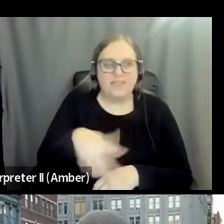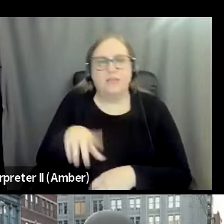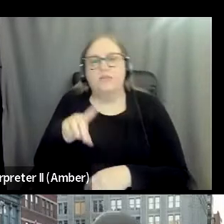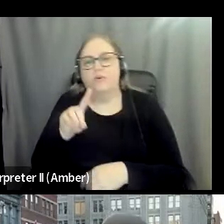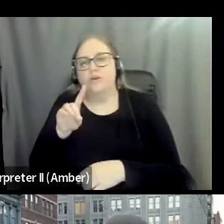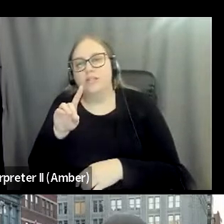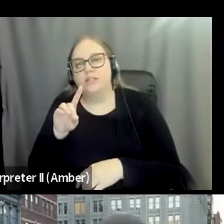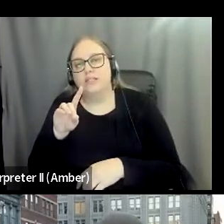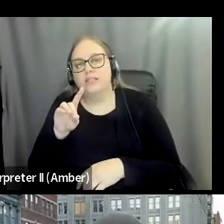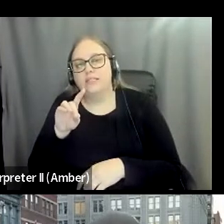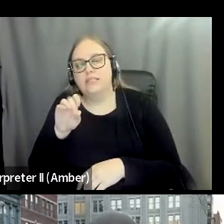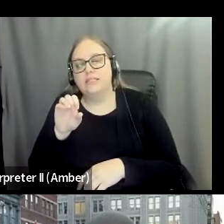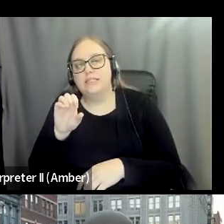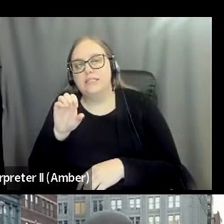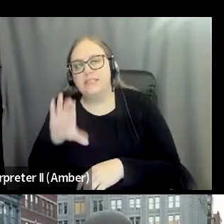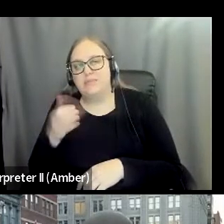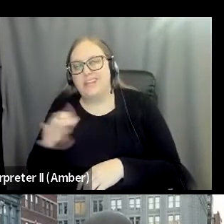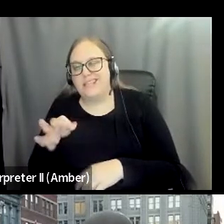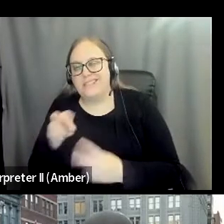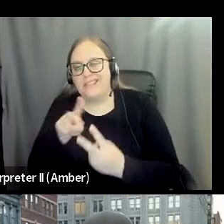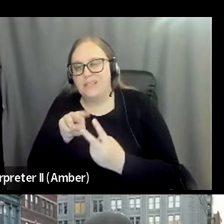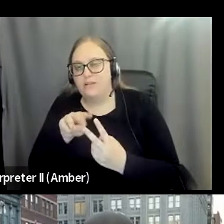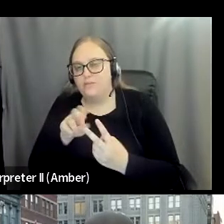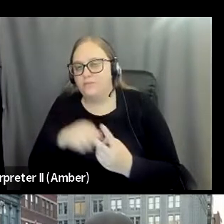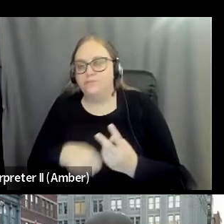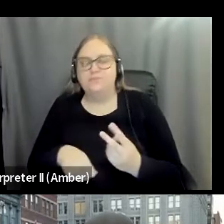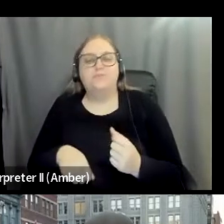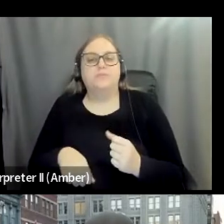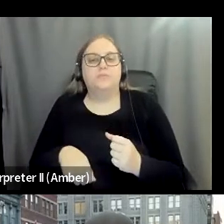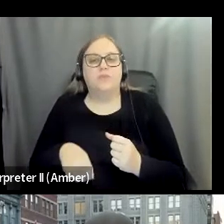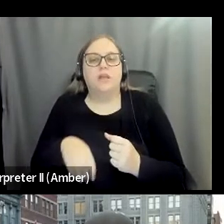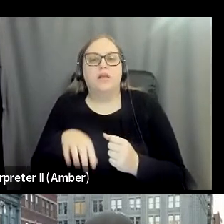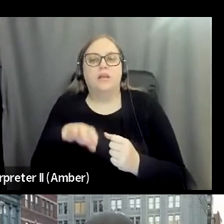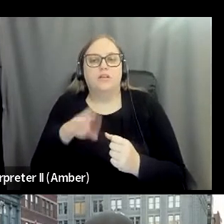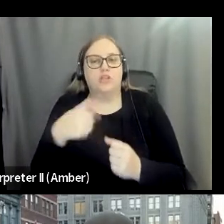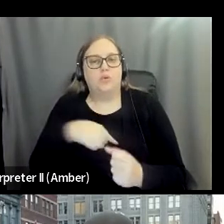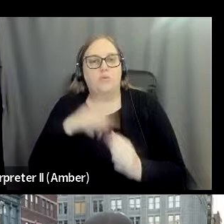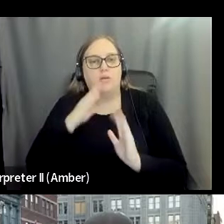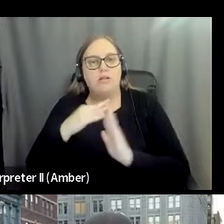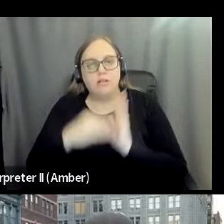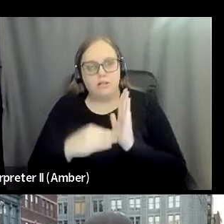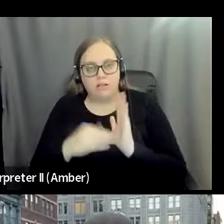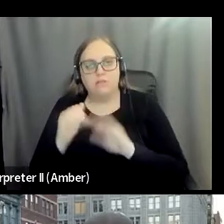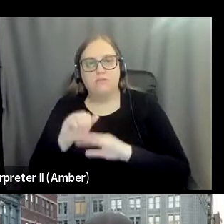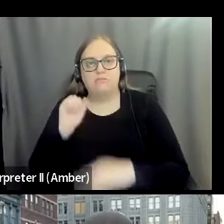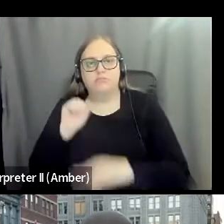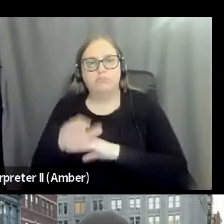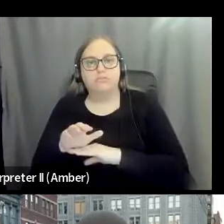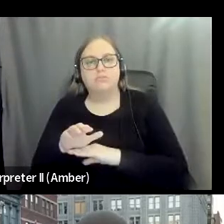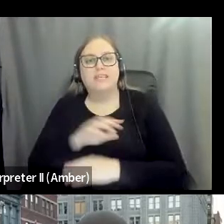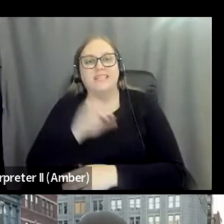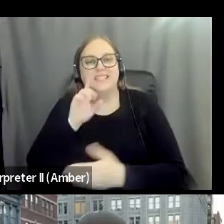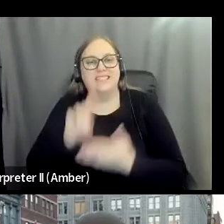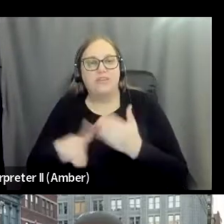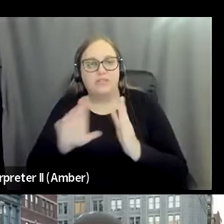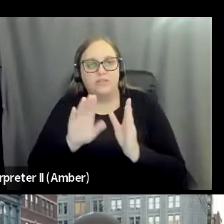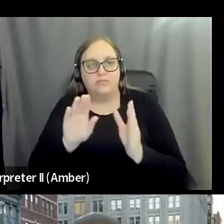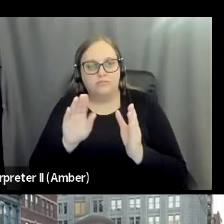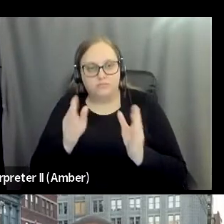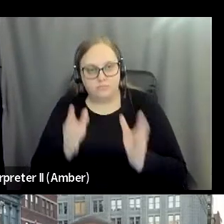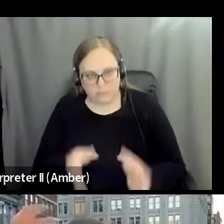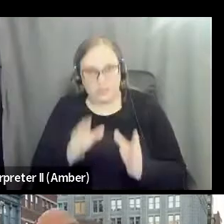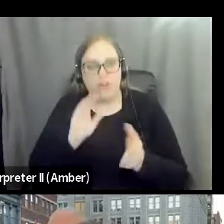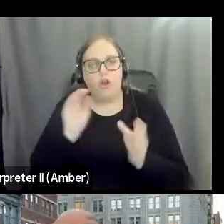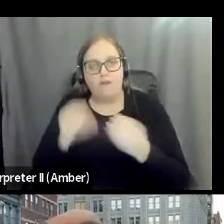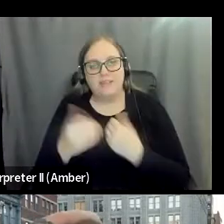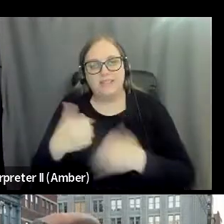December 19th. So we will file this in the Secretary's office today. The referral